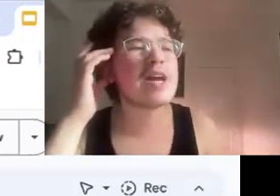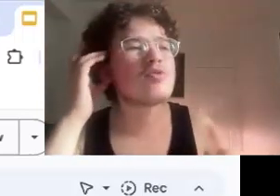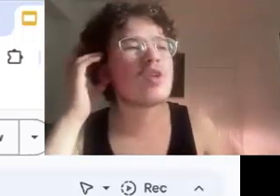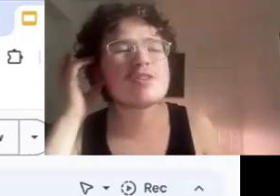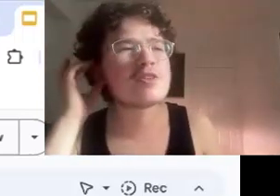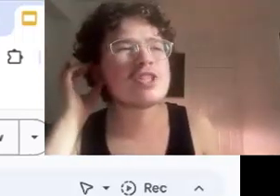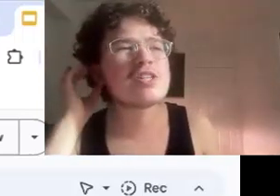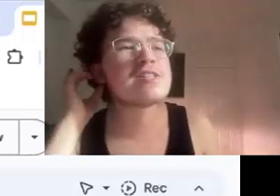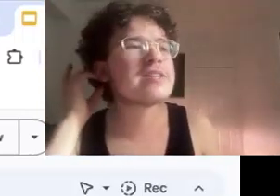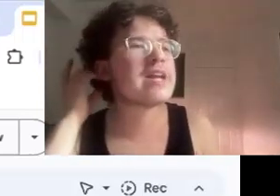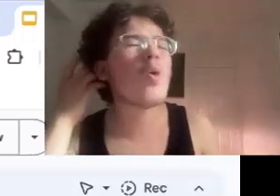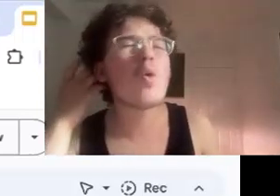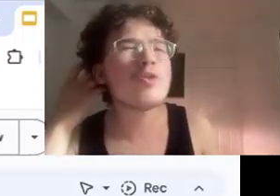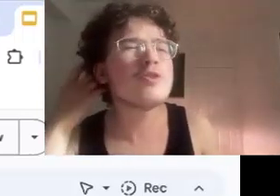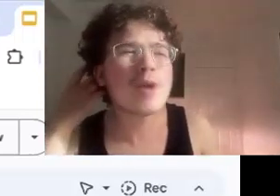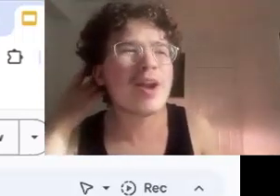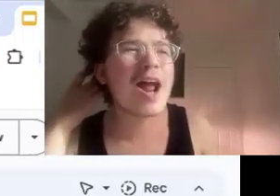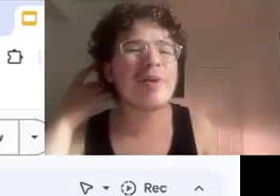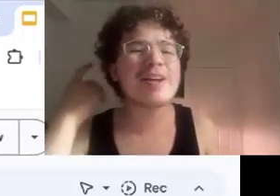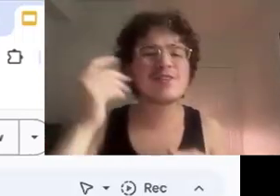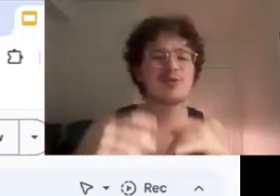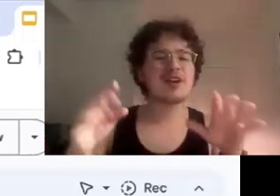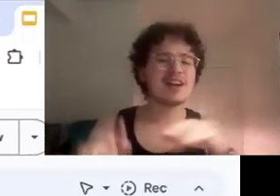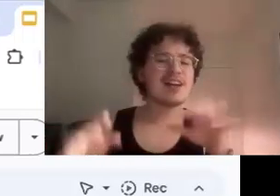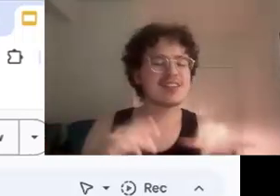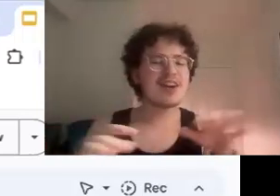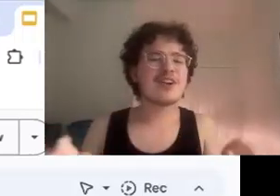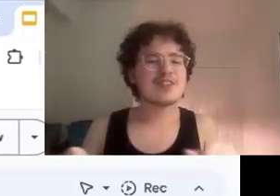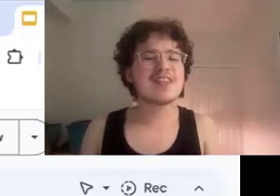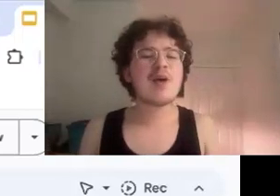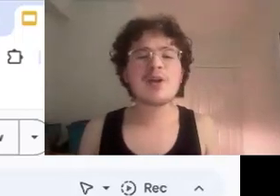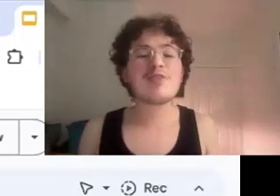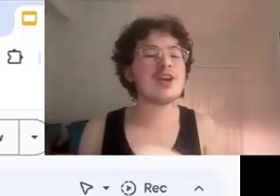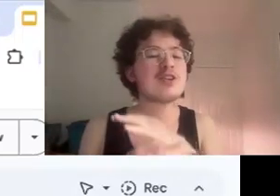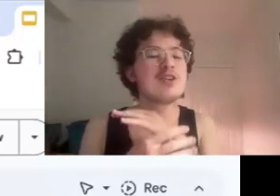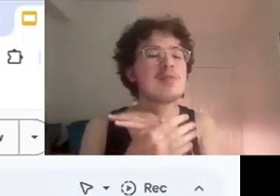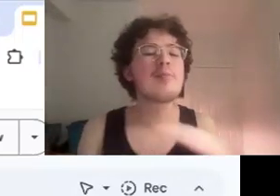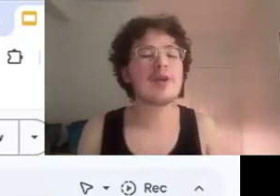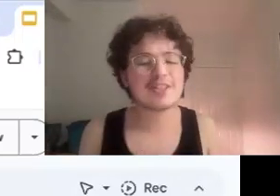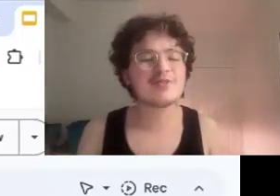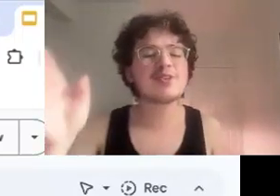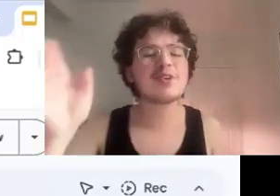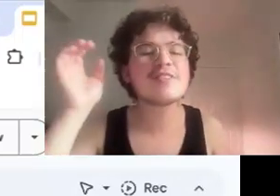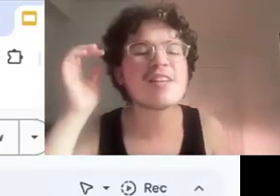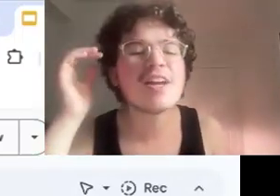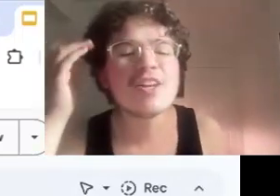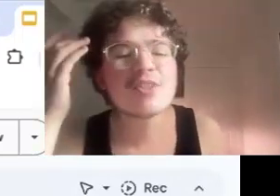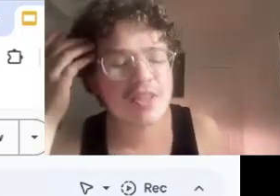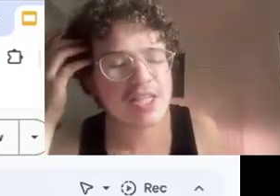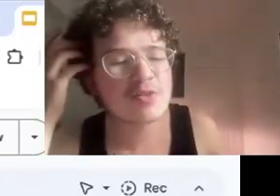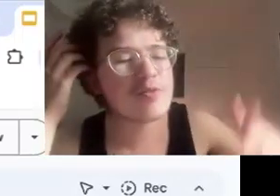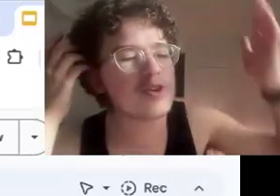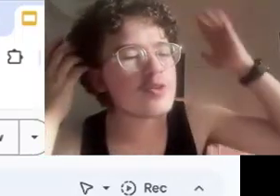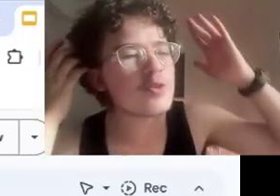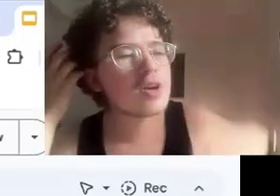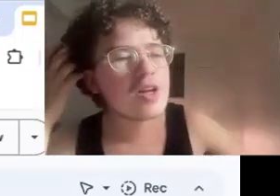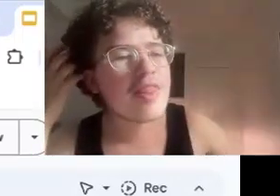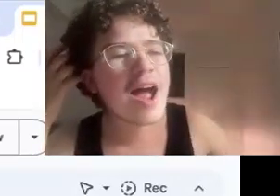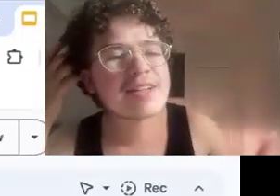The sexual psychopathy laws, HIV criminalization laws, and contemporary coercive institutionalization law. I did not find any